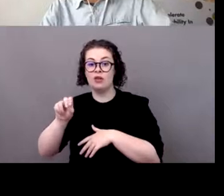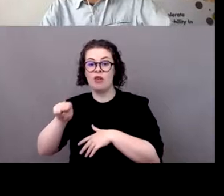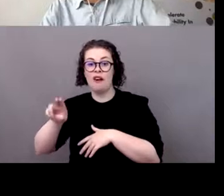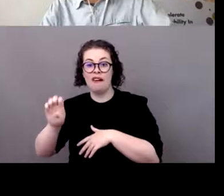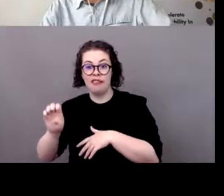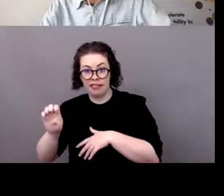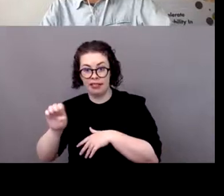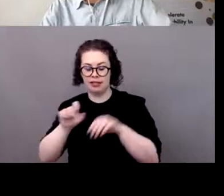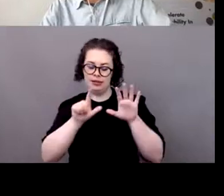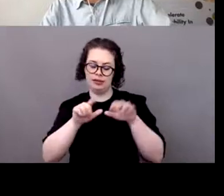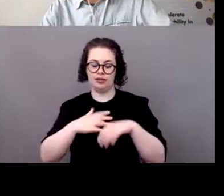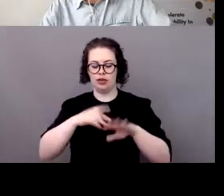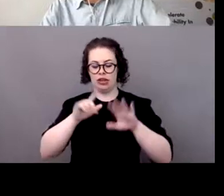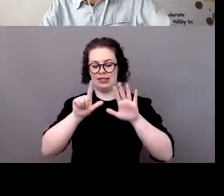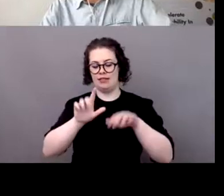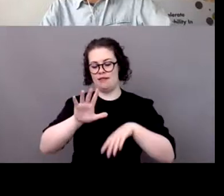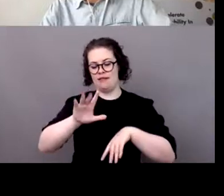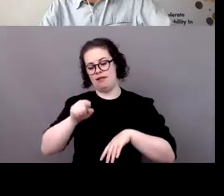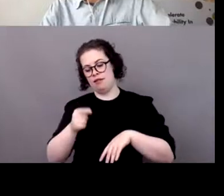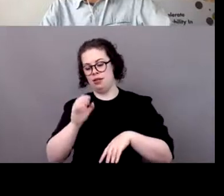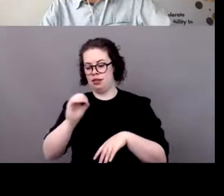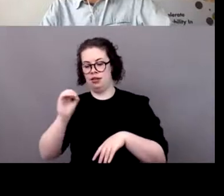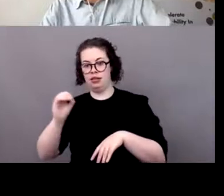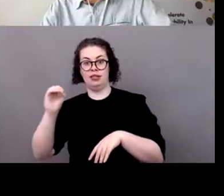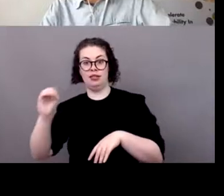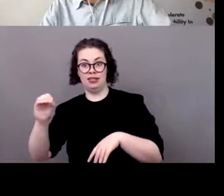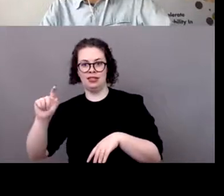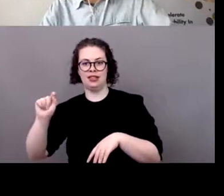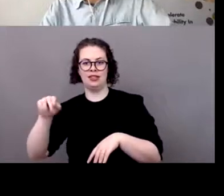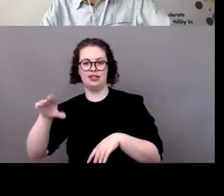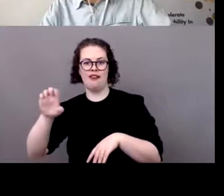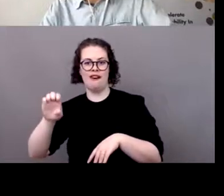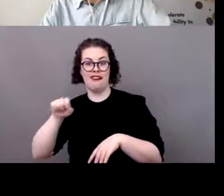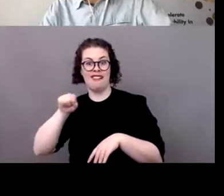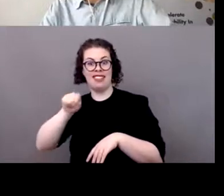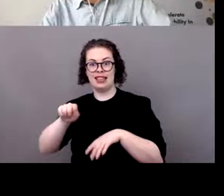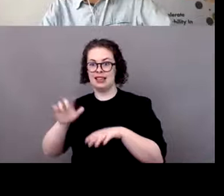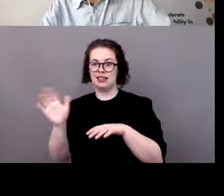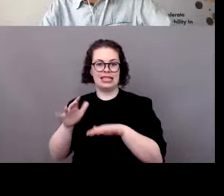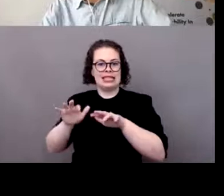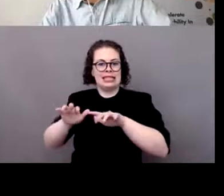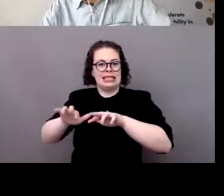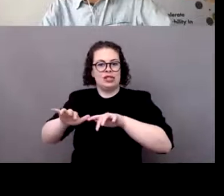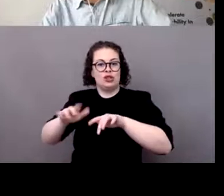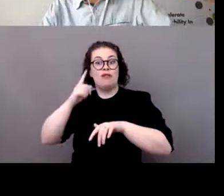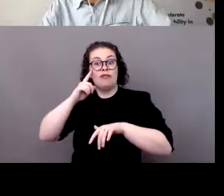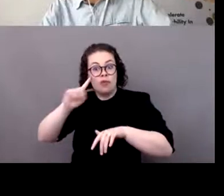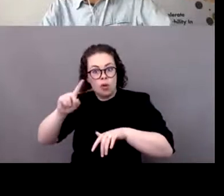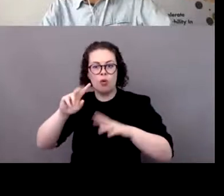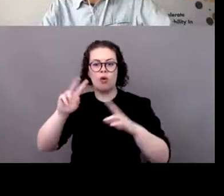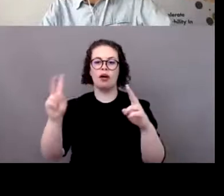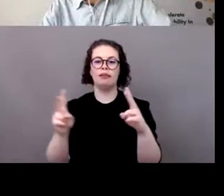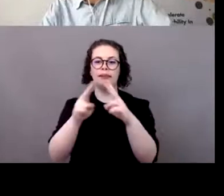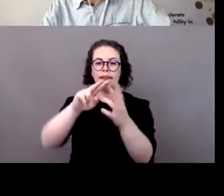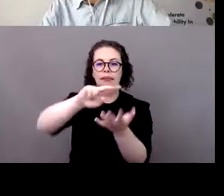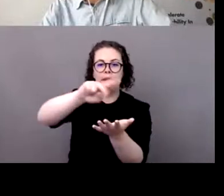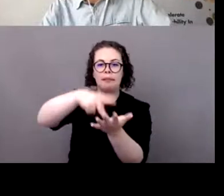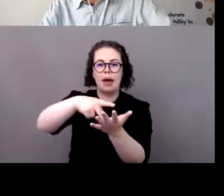are using, that each worker at Paris 2024 is using.